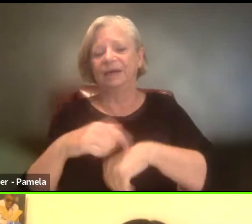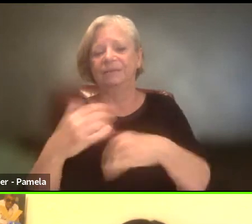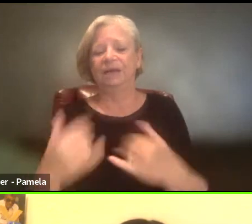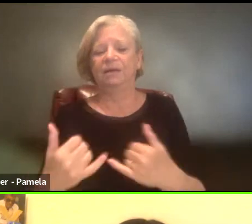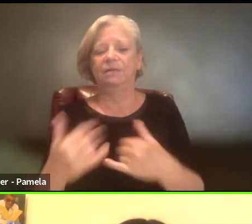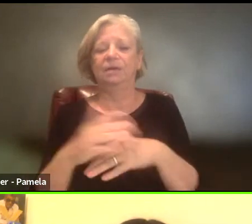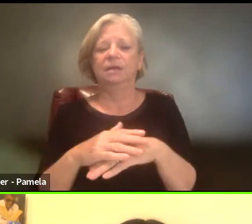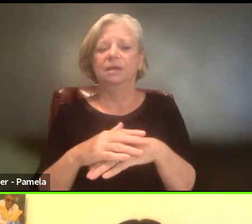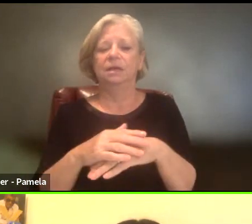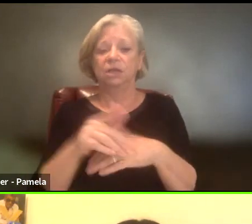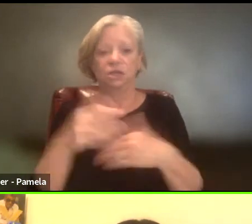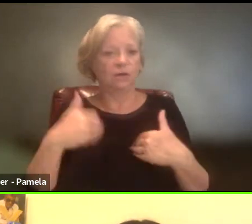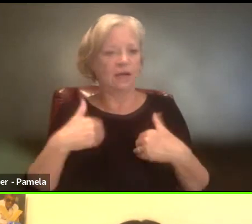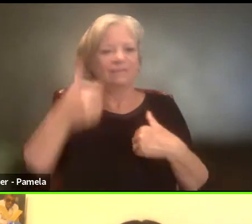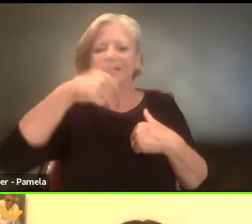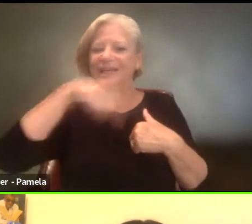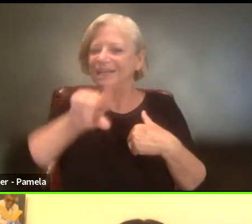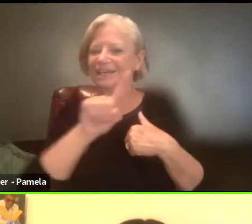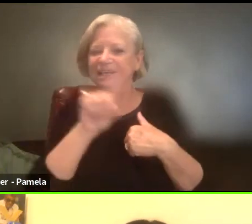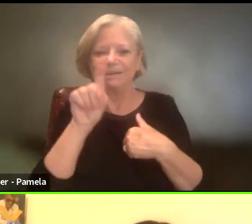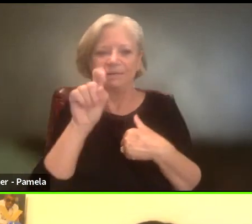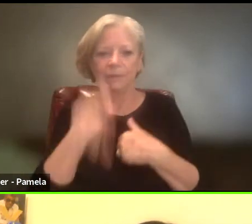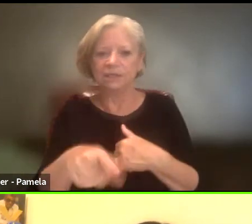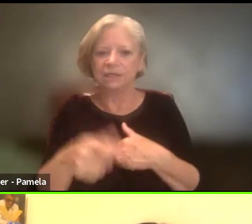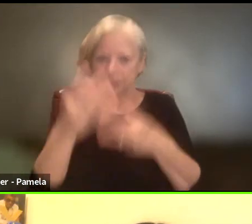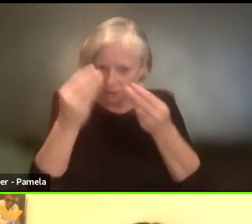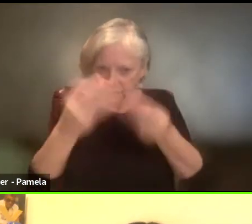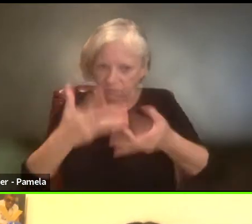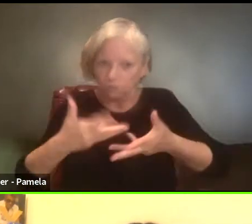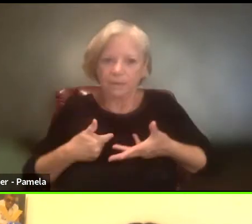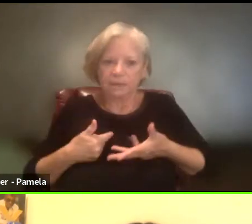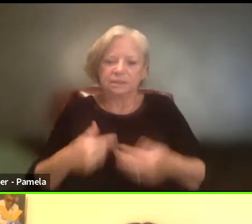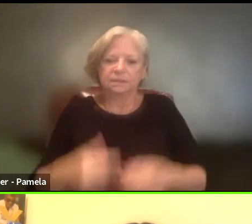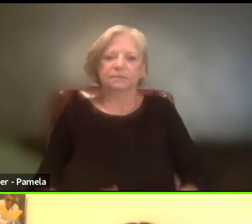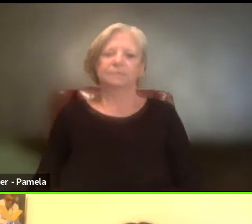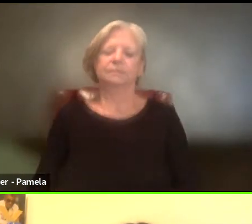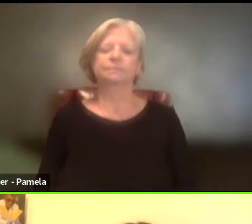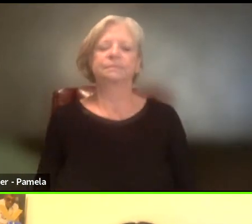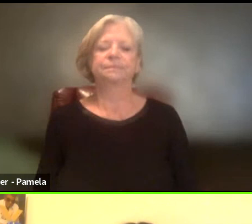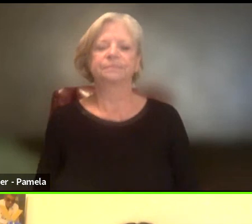If you guys have any questions, please let us know.